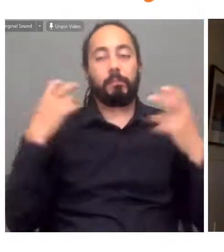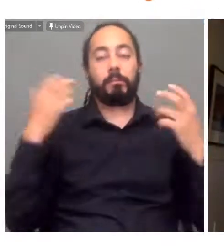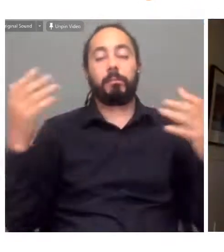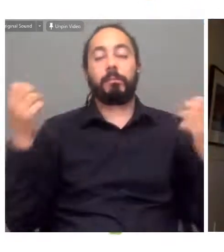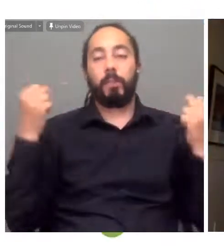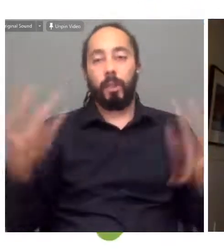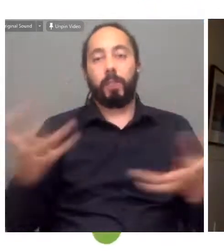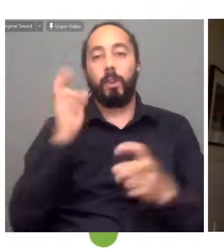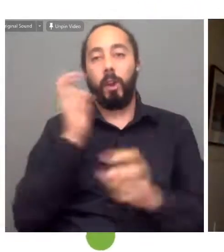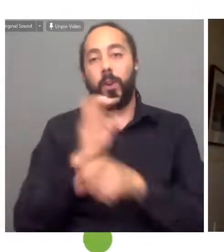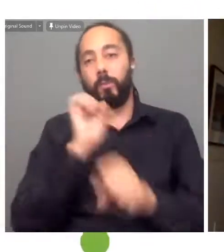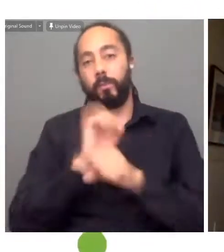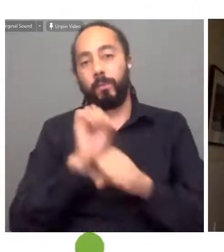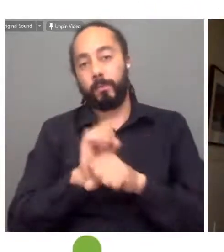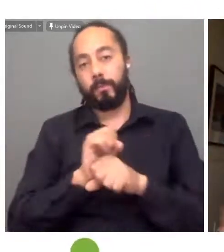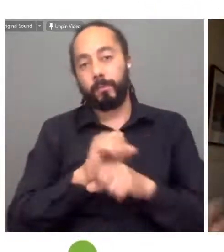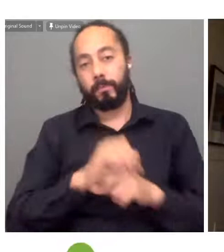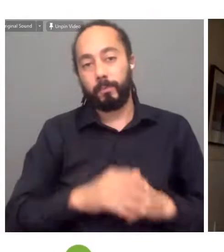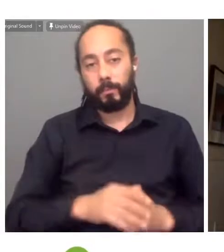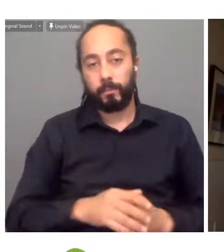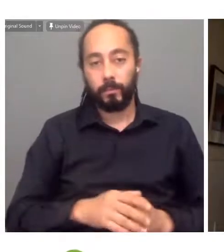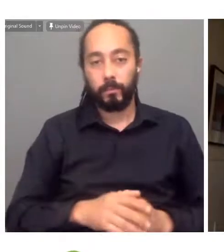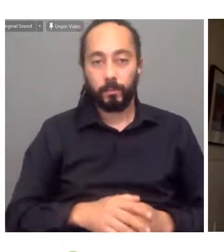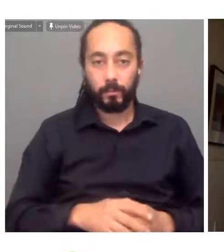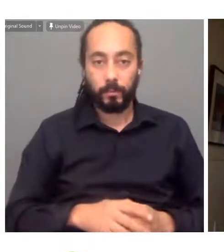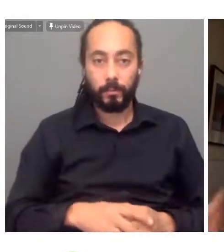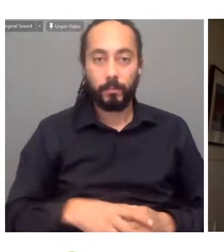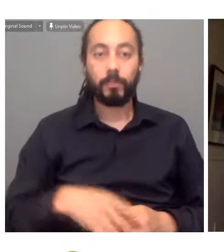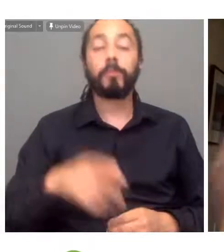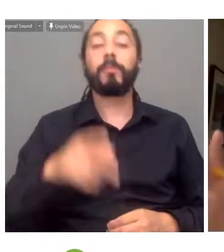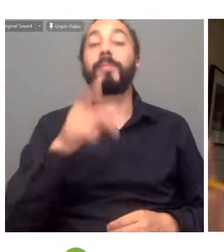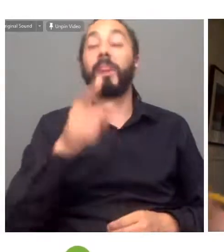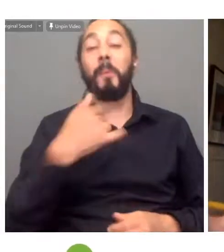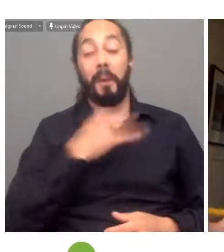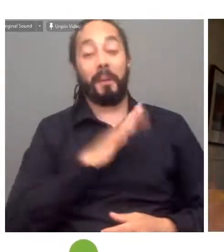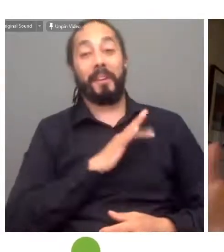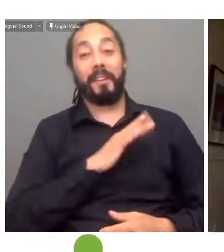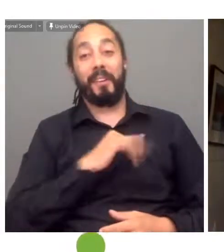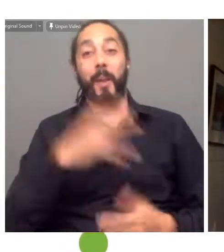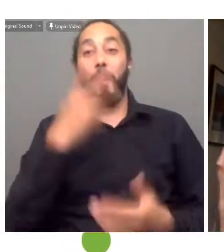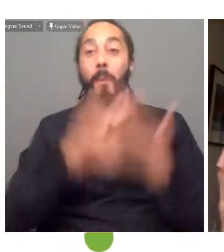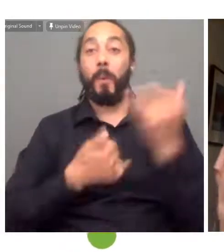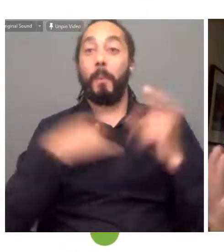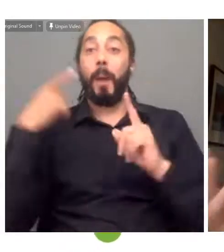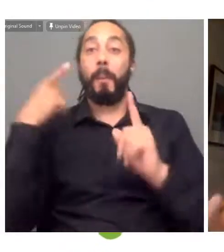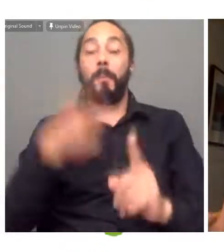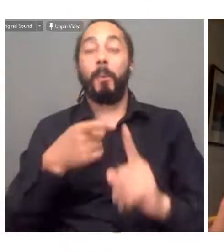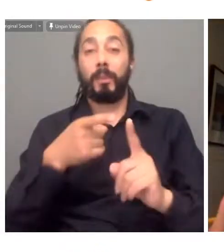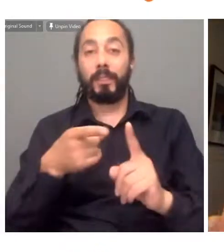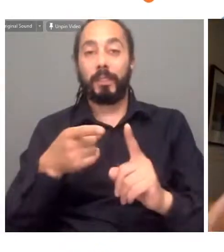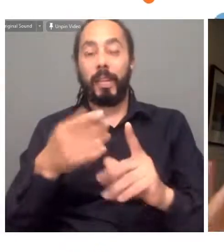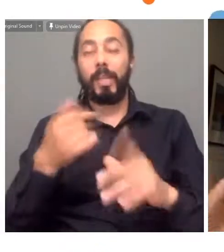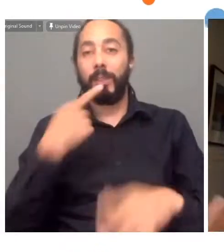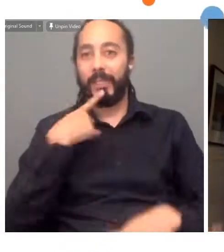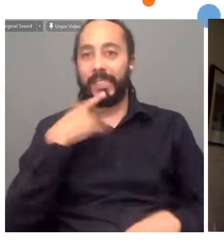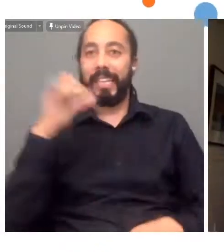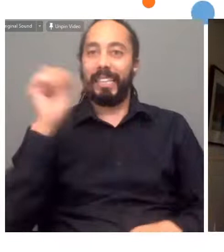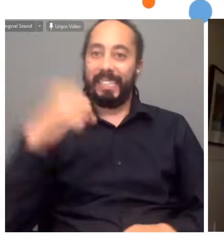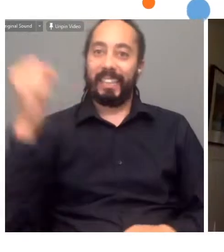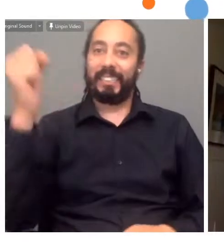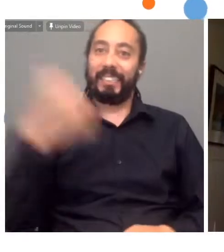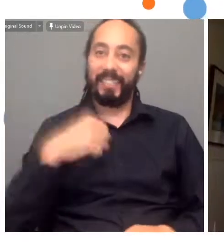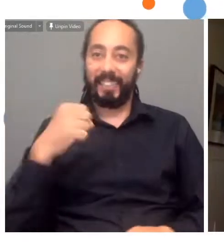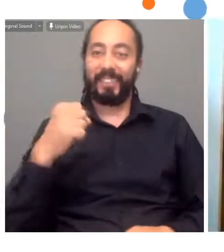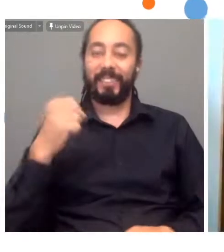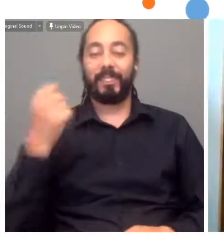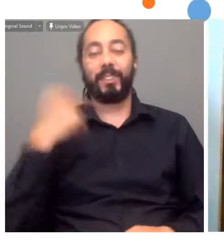Yes, because both my points you've kind of said yes to financial support. I think it's wonderful getting exactly the answers that we would probably all appreciate